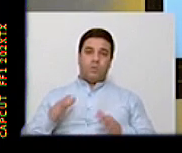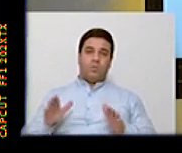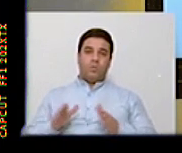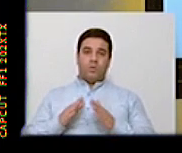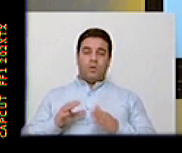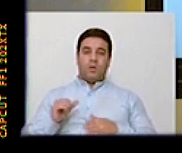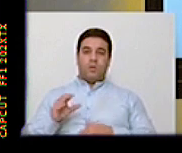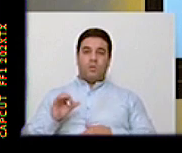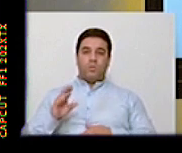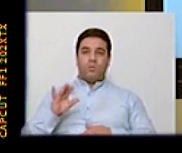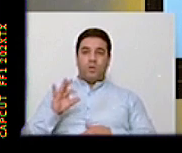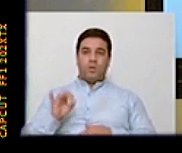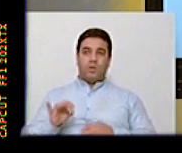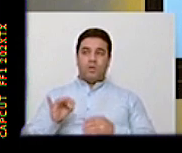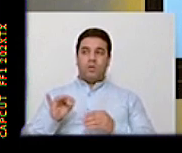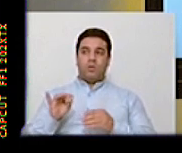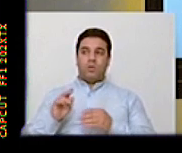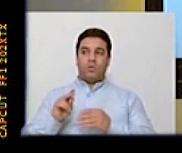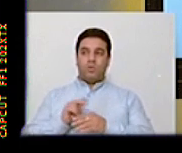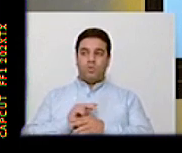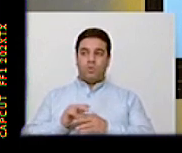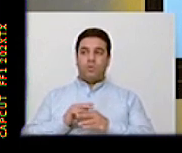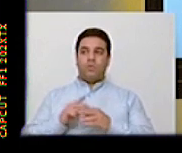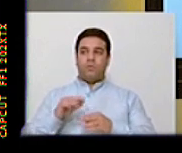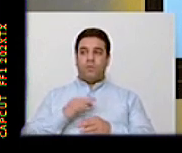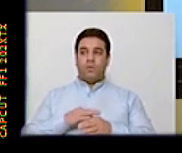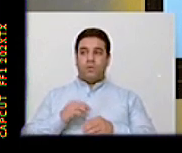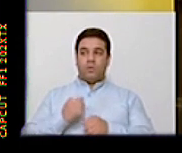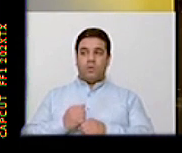musiqa asboblarini sozlashda foydalaniladi.